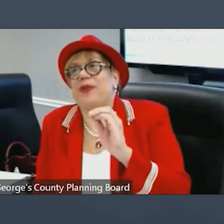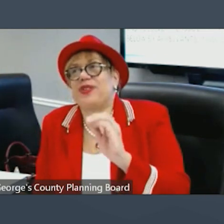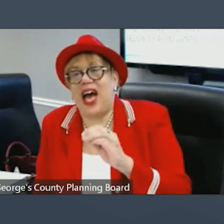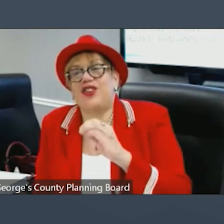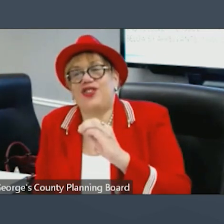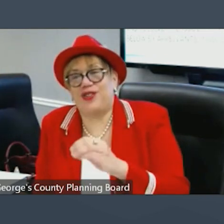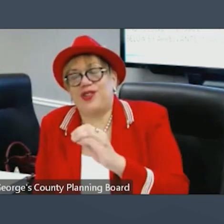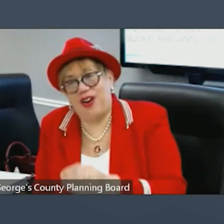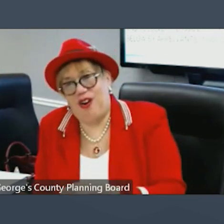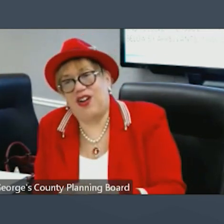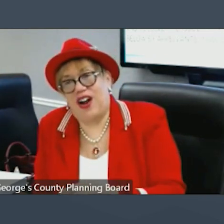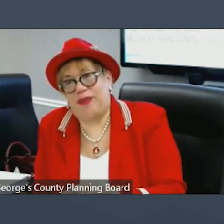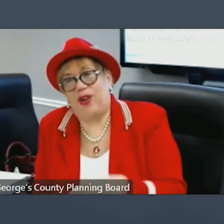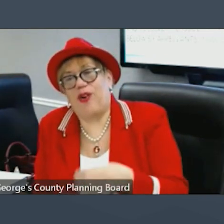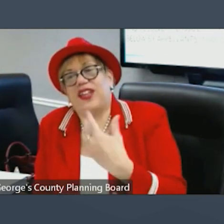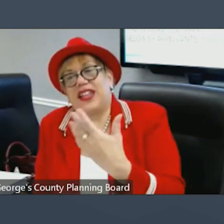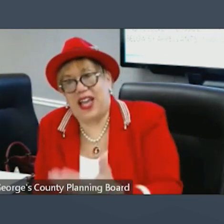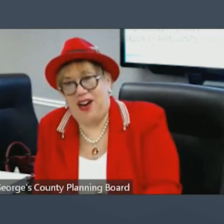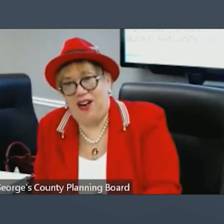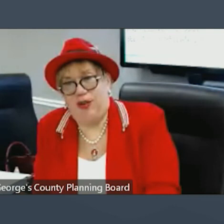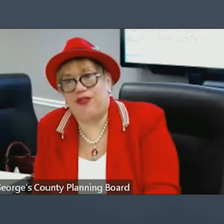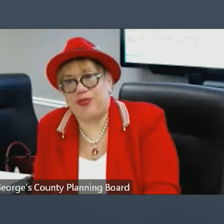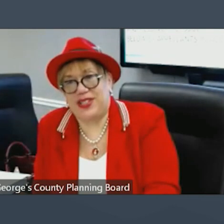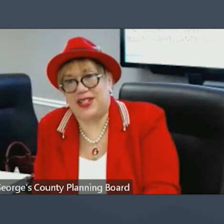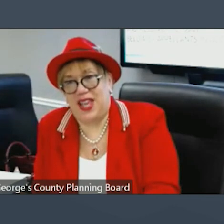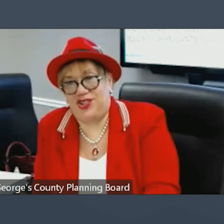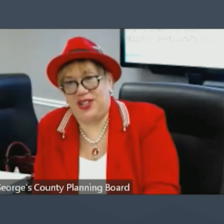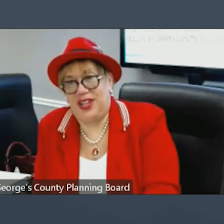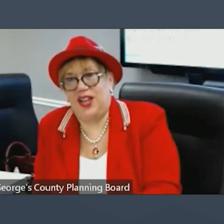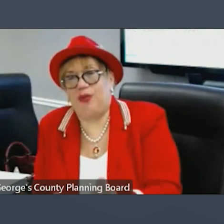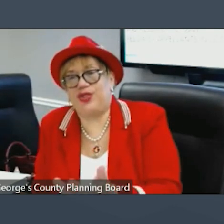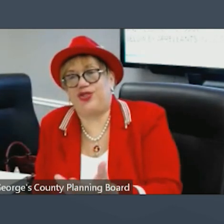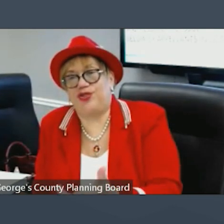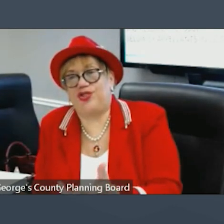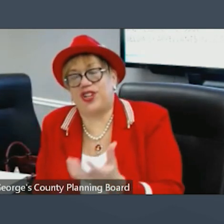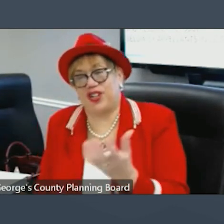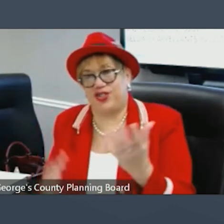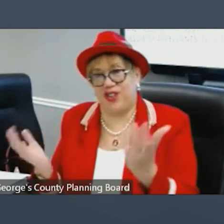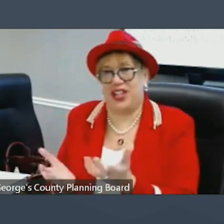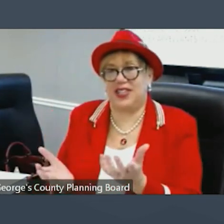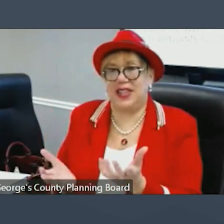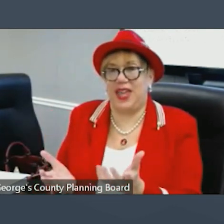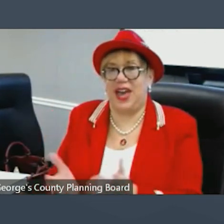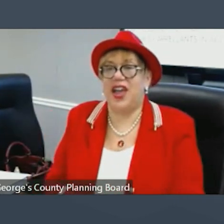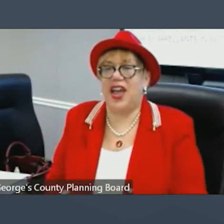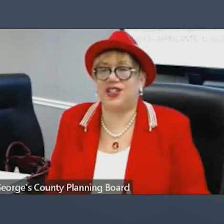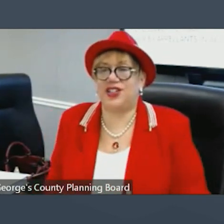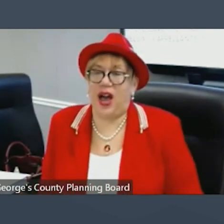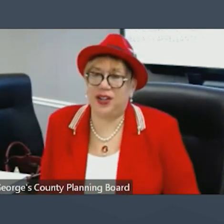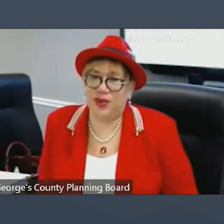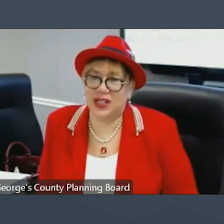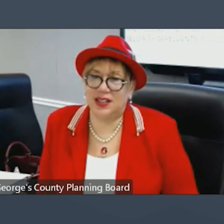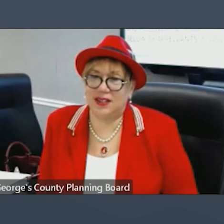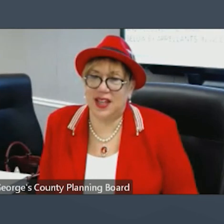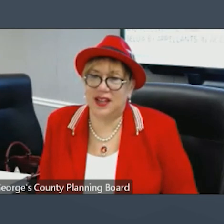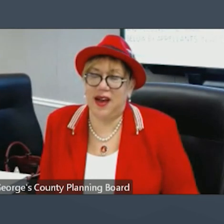but it was not due to the oral argument or the lack of a wonderful presentation. It was due to the constraints that we have. And so I